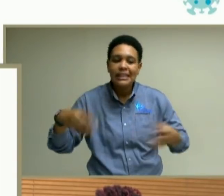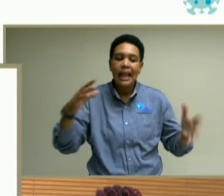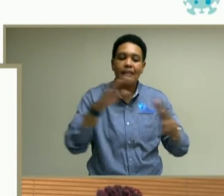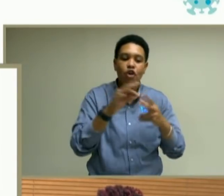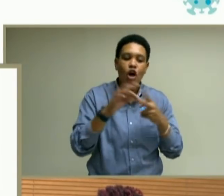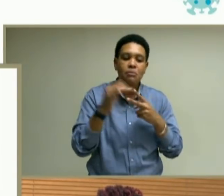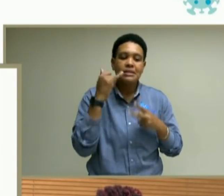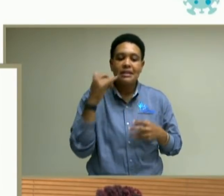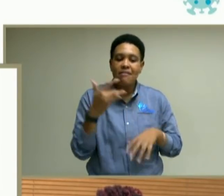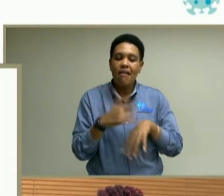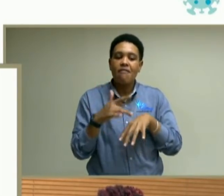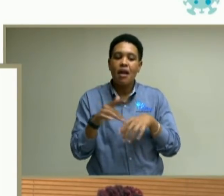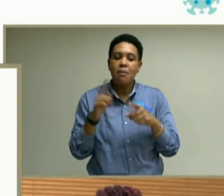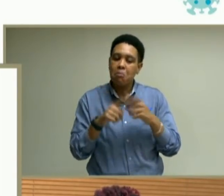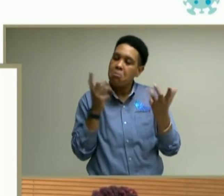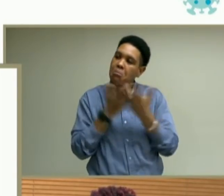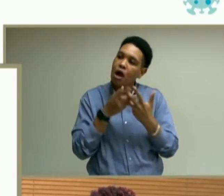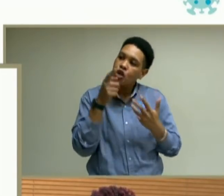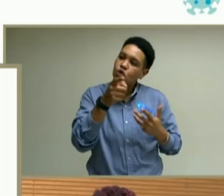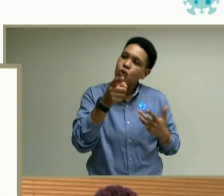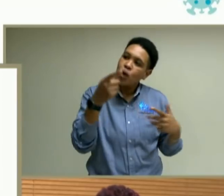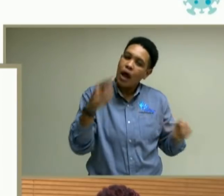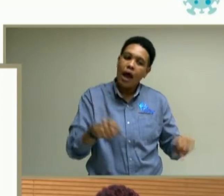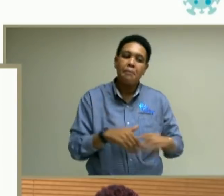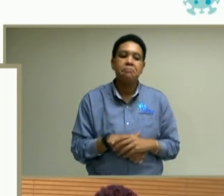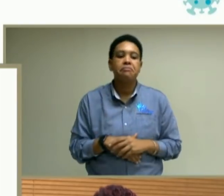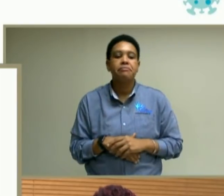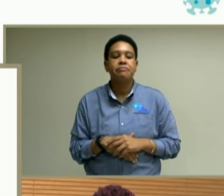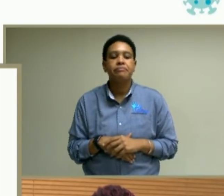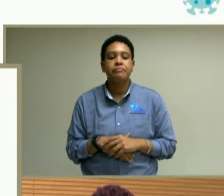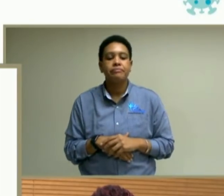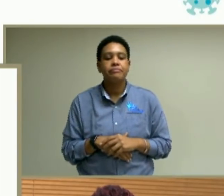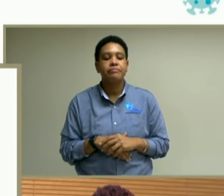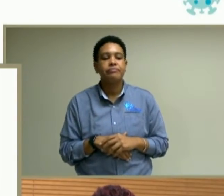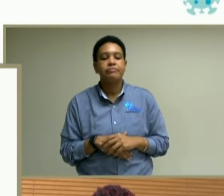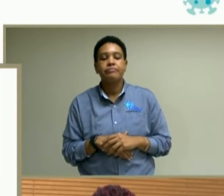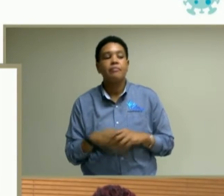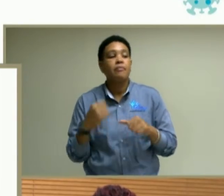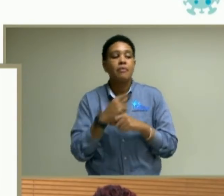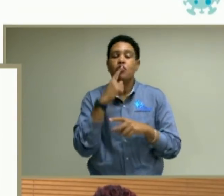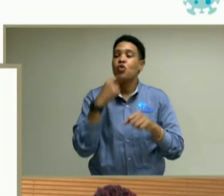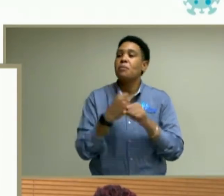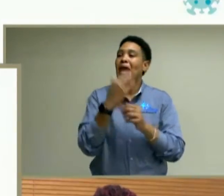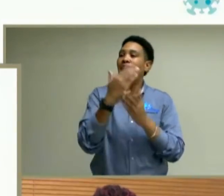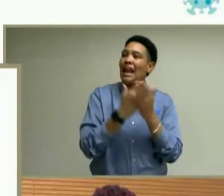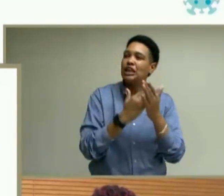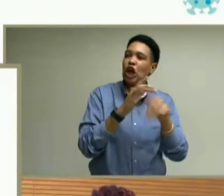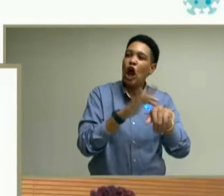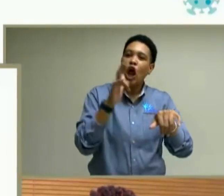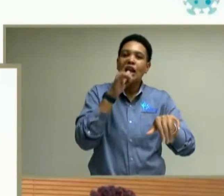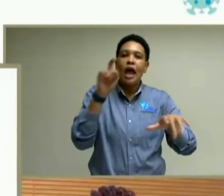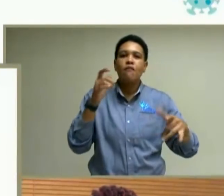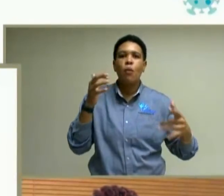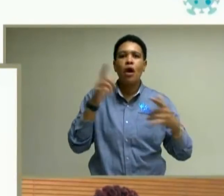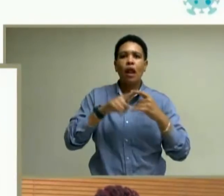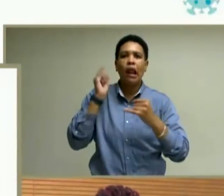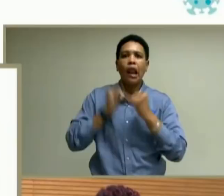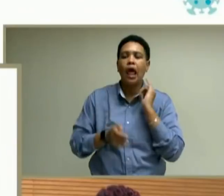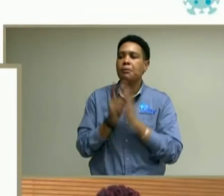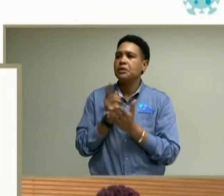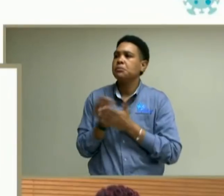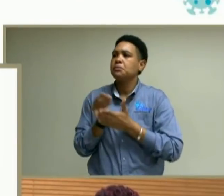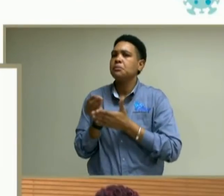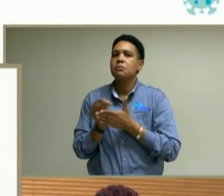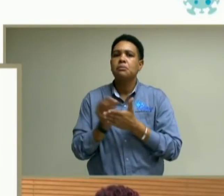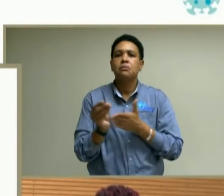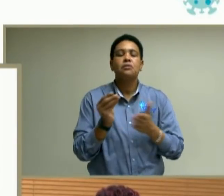is available and feasible for you. Make sure you're making your list early so you don't have to wait until the last minute to get